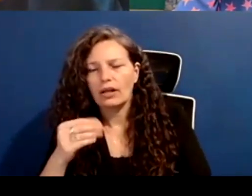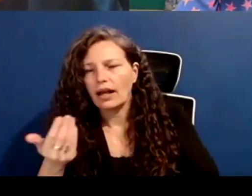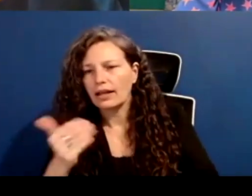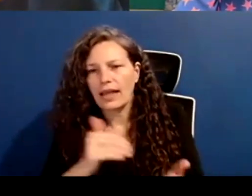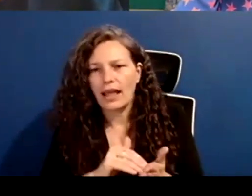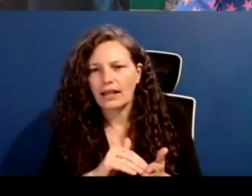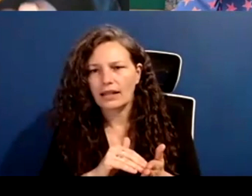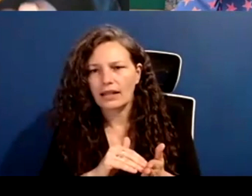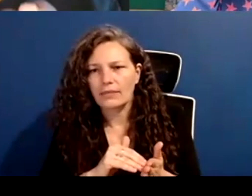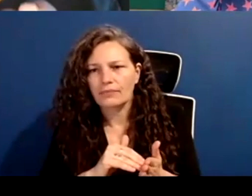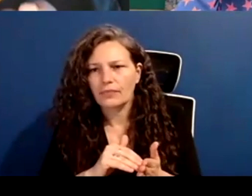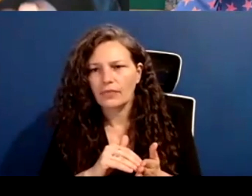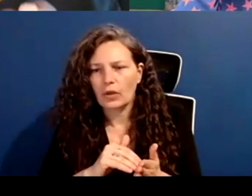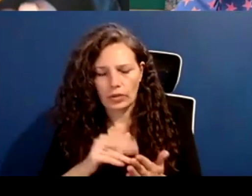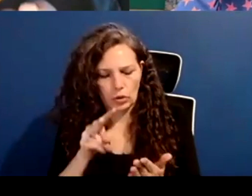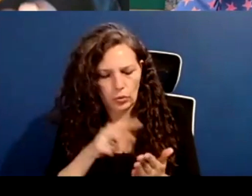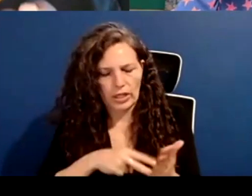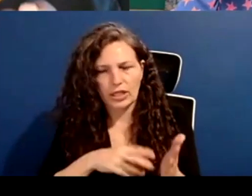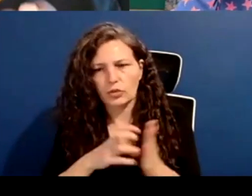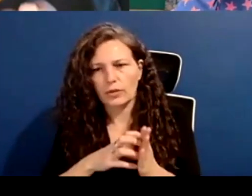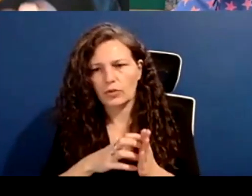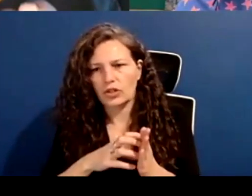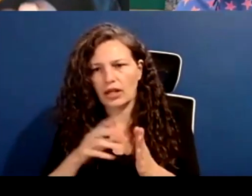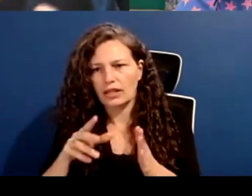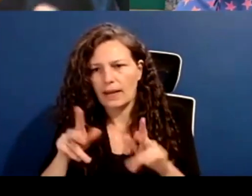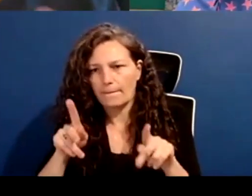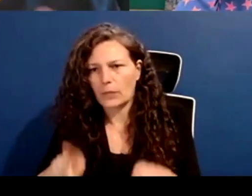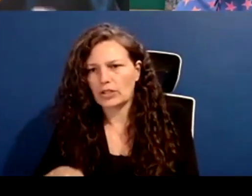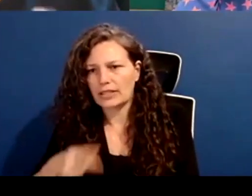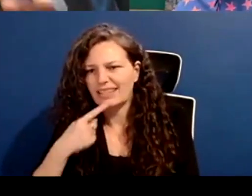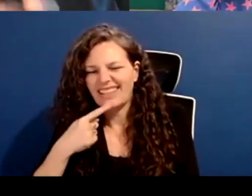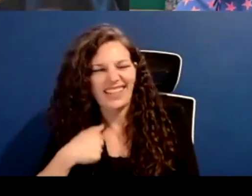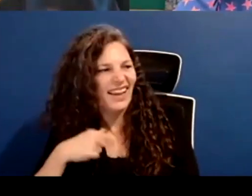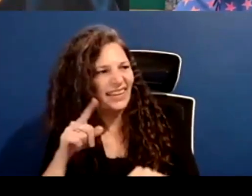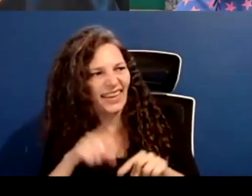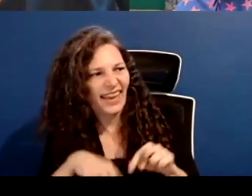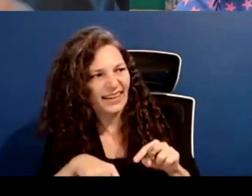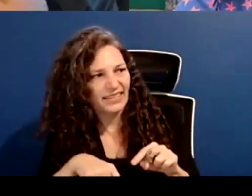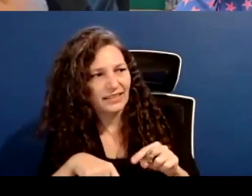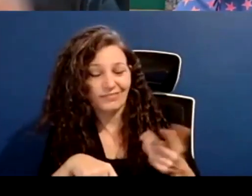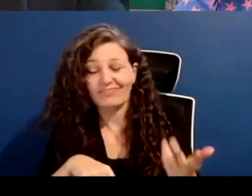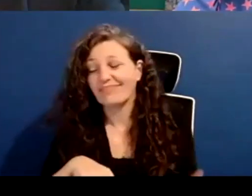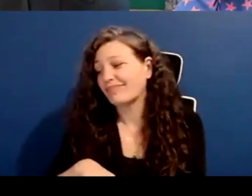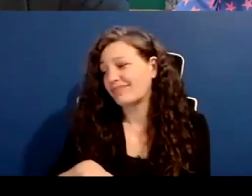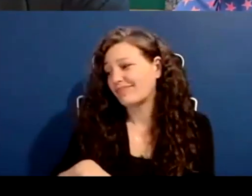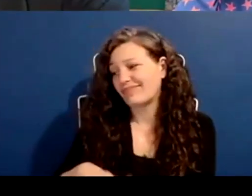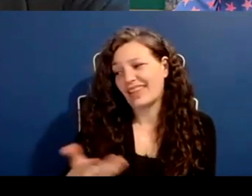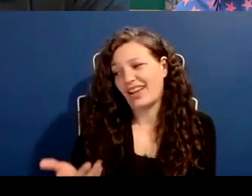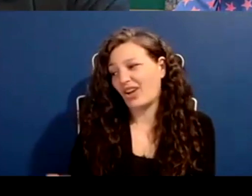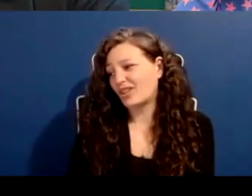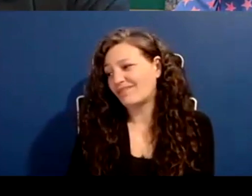And that way, can't again is seen as a curse or seen as a no, try harder, be more like us.